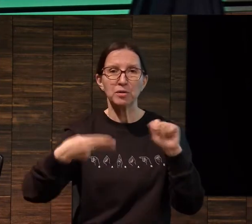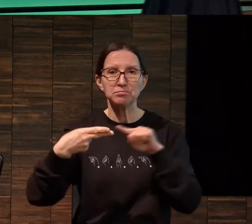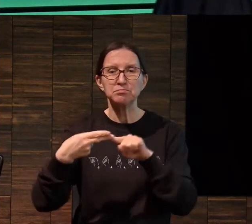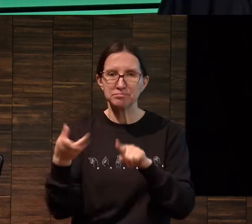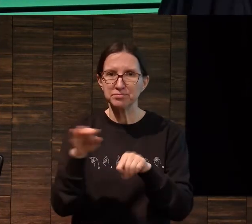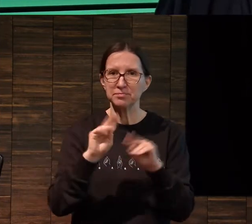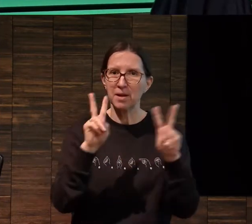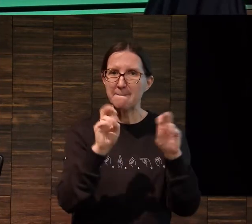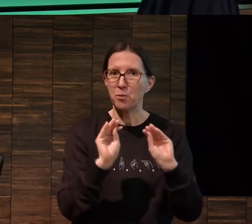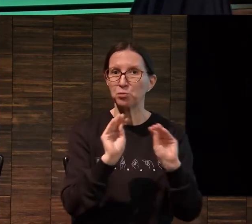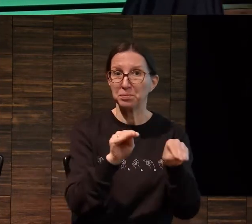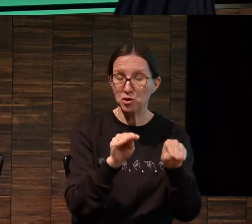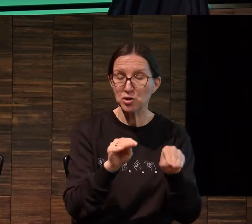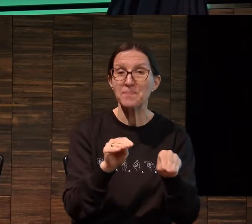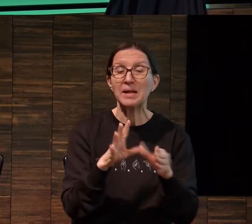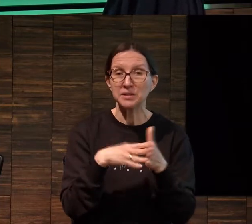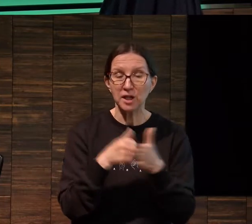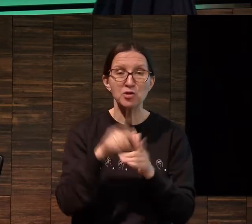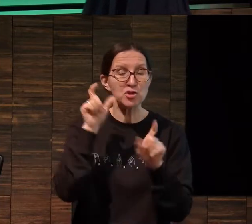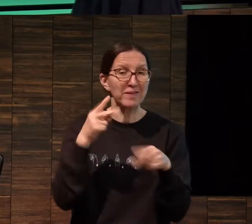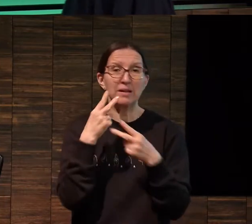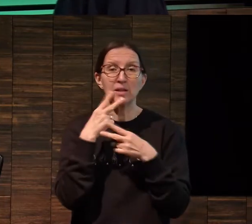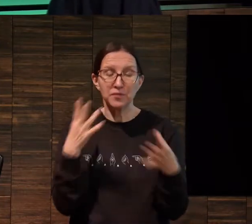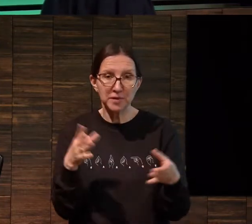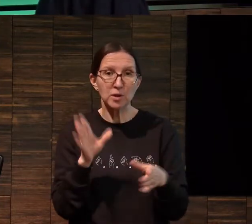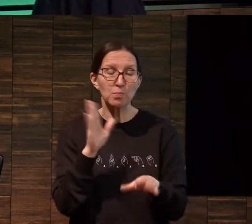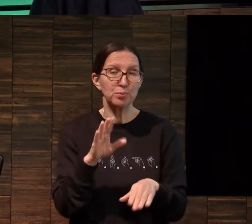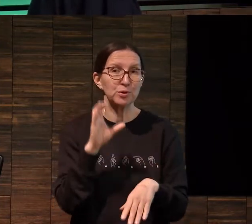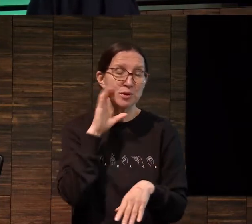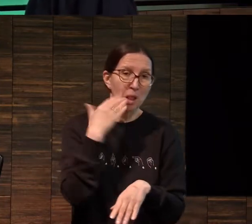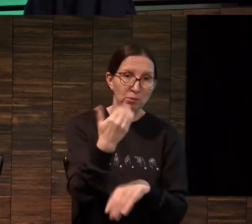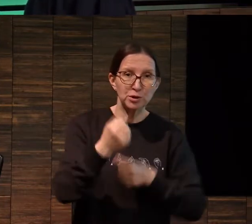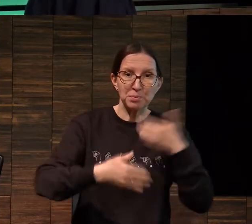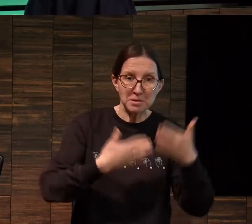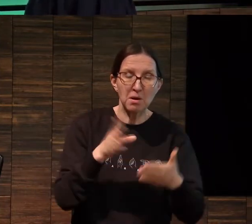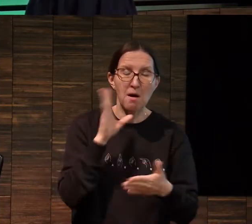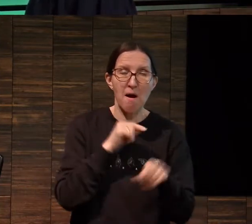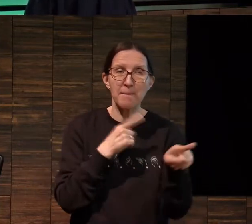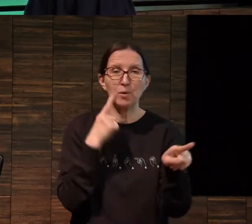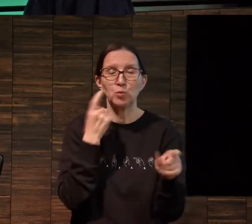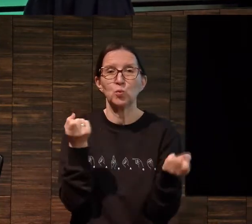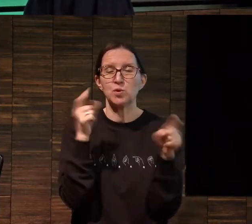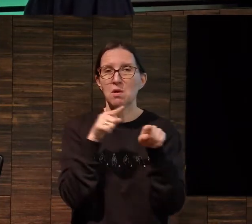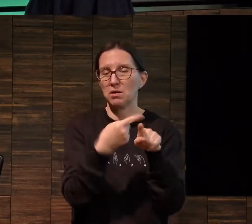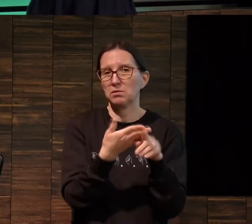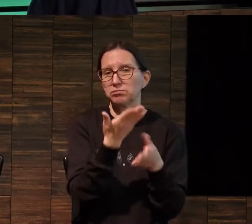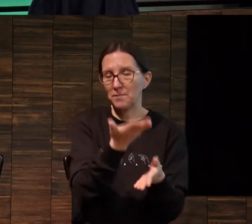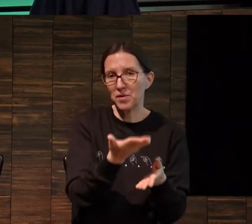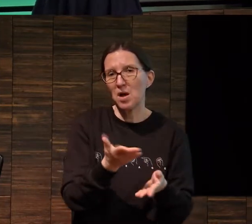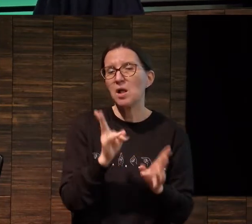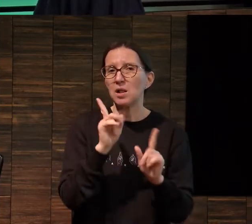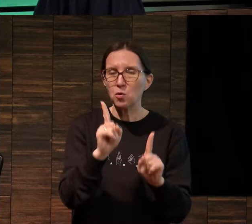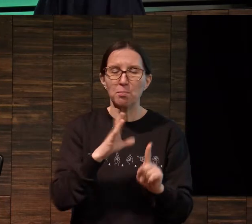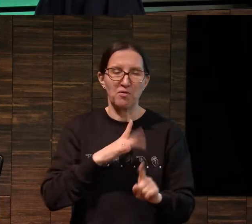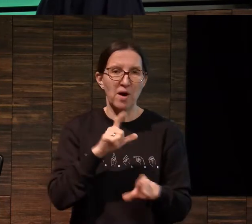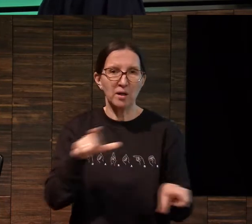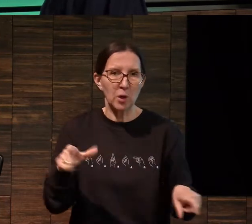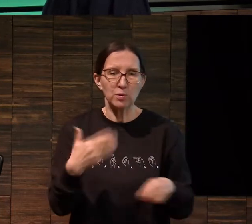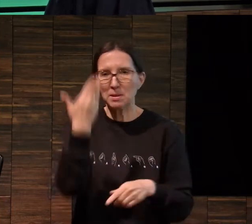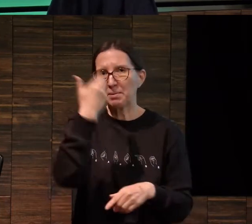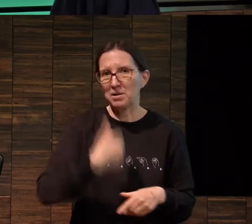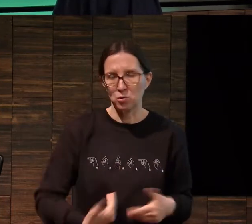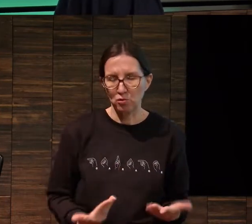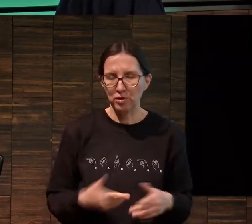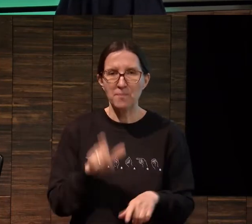a blind person will hear what picture decided to place on the page. Keyboard access. There